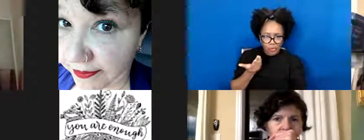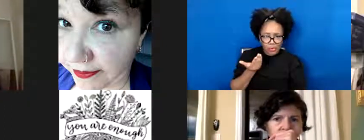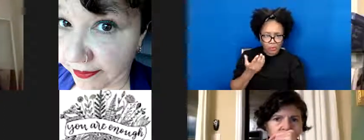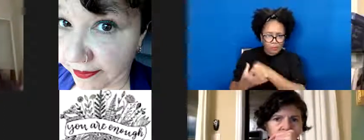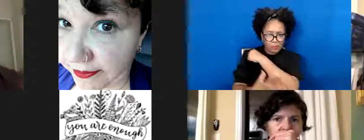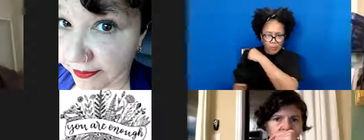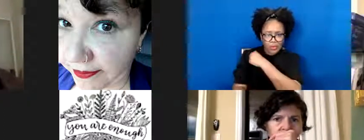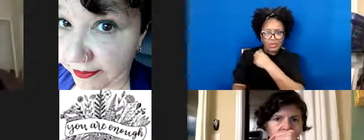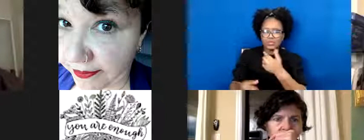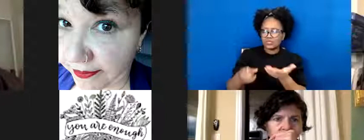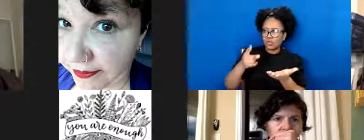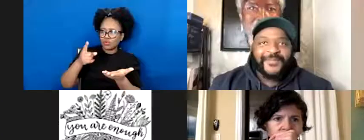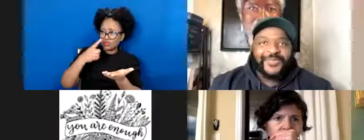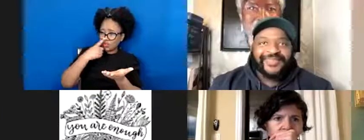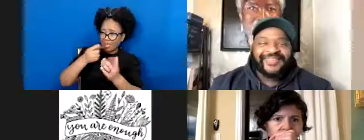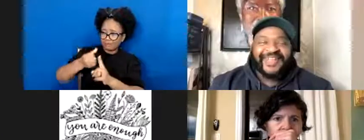would you describe that?